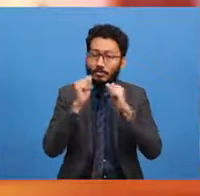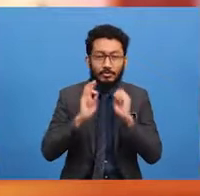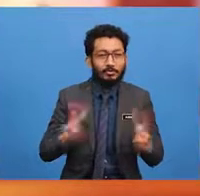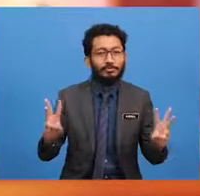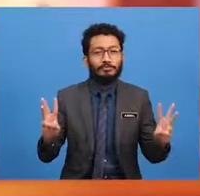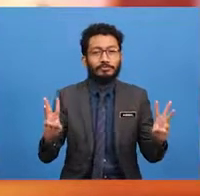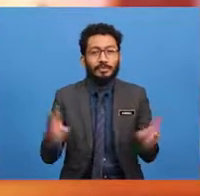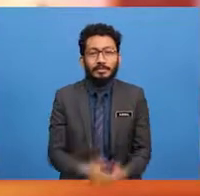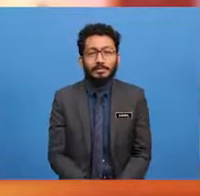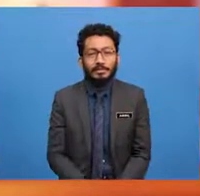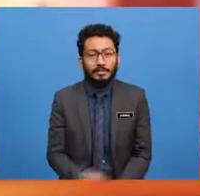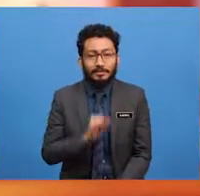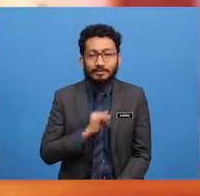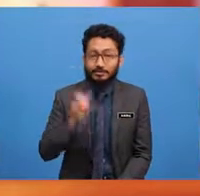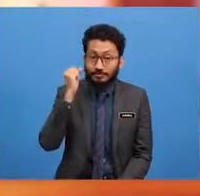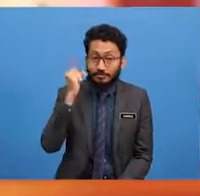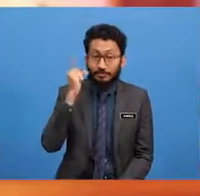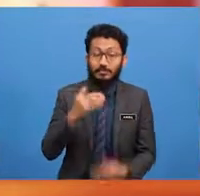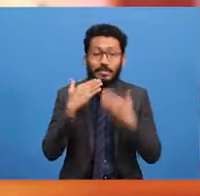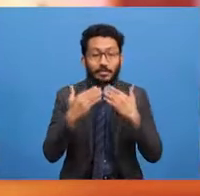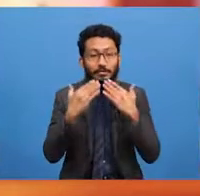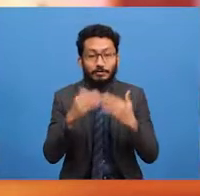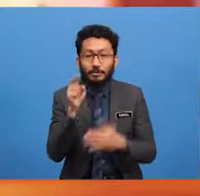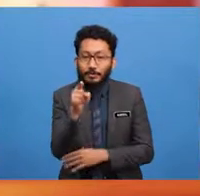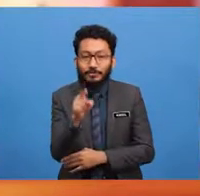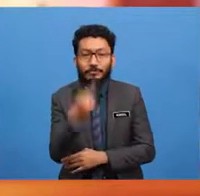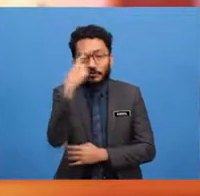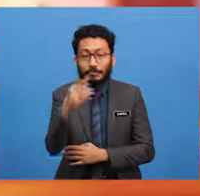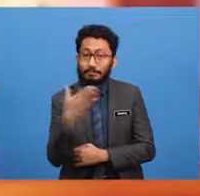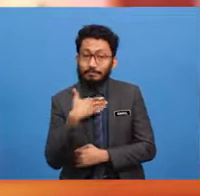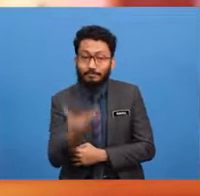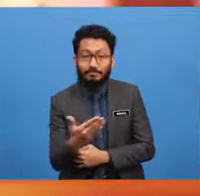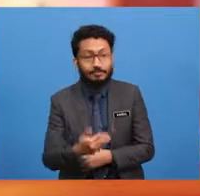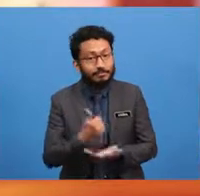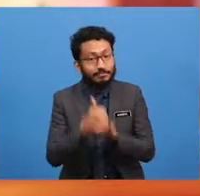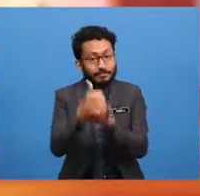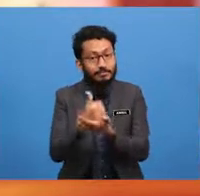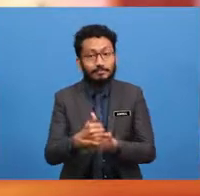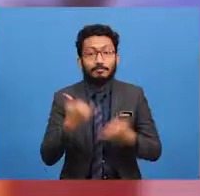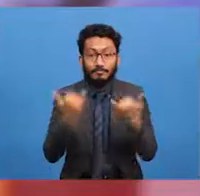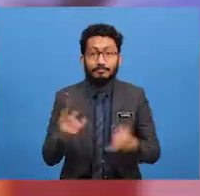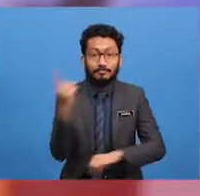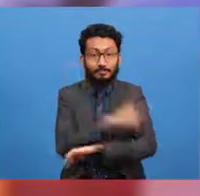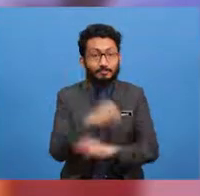Actually, I should thank you, Yolo, for willing to help me with today's lesson.